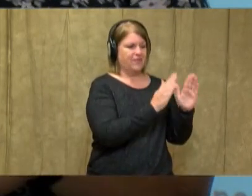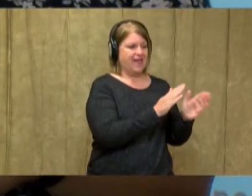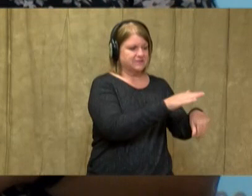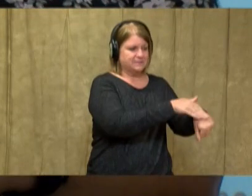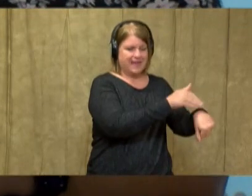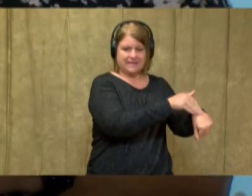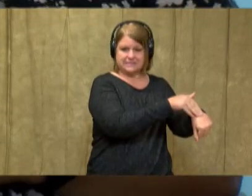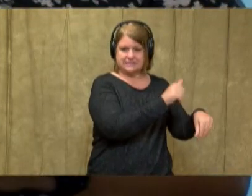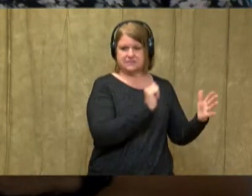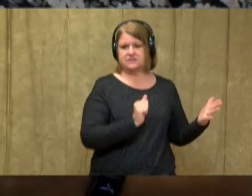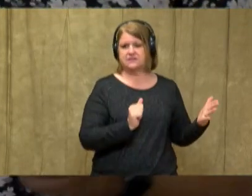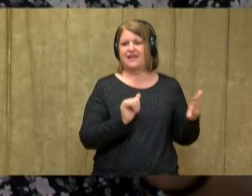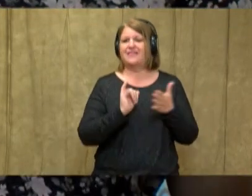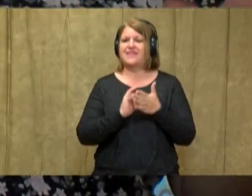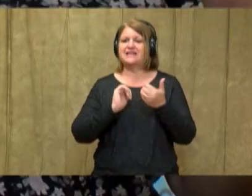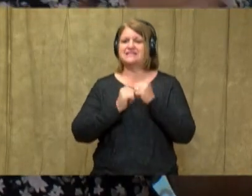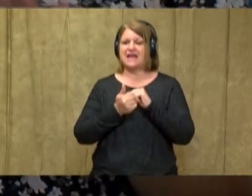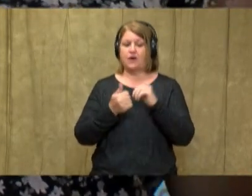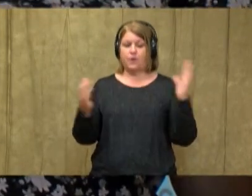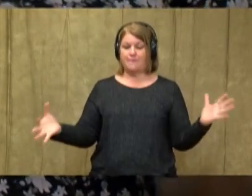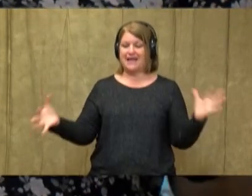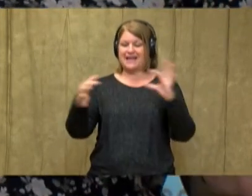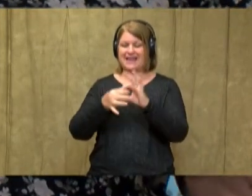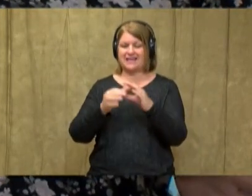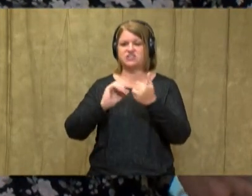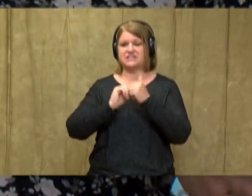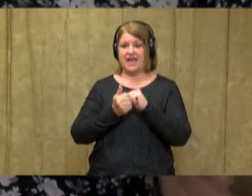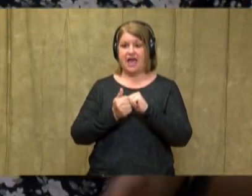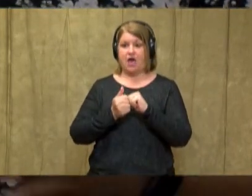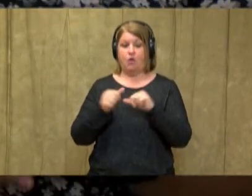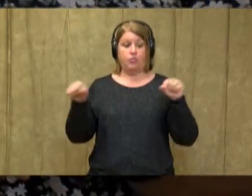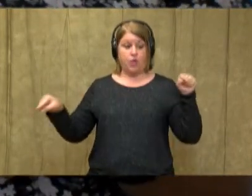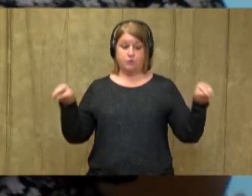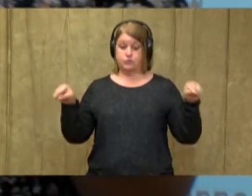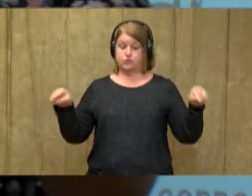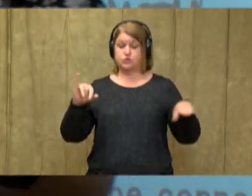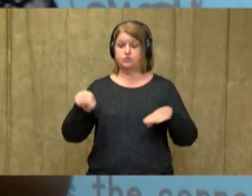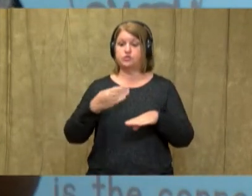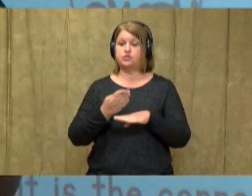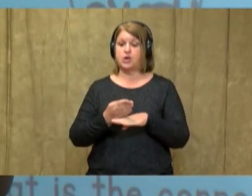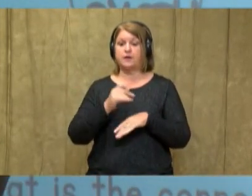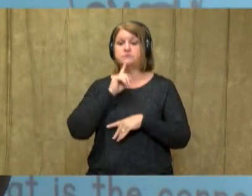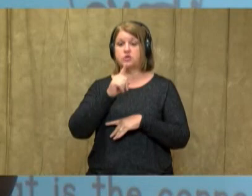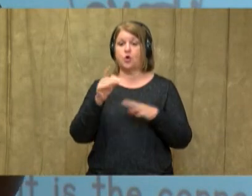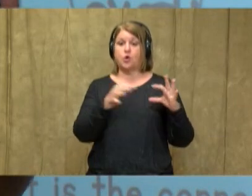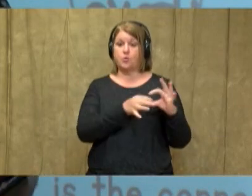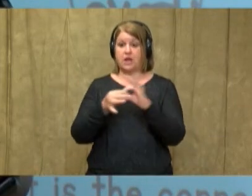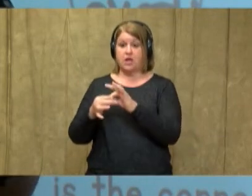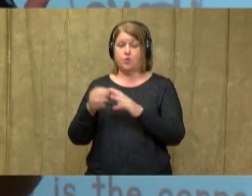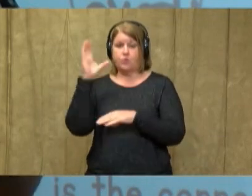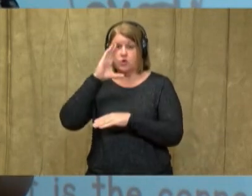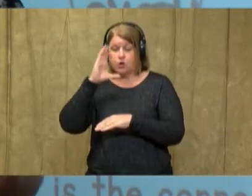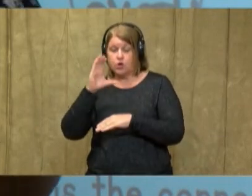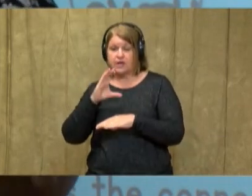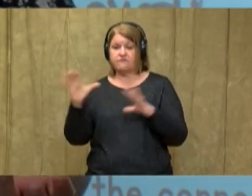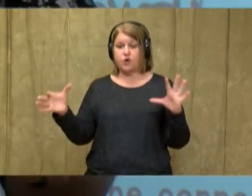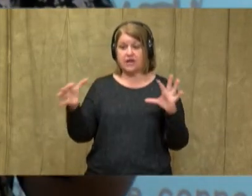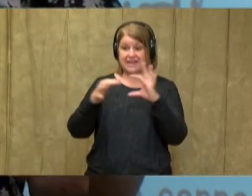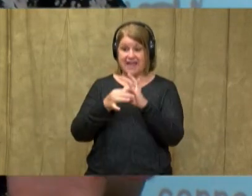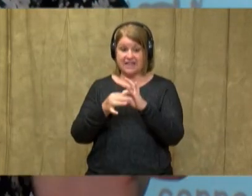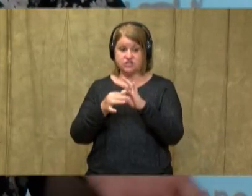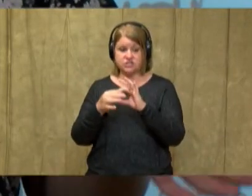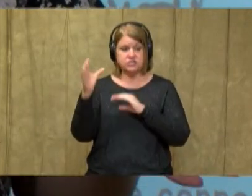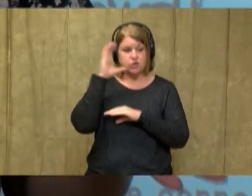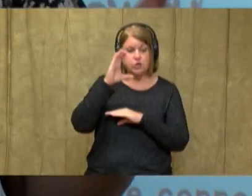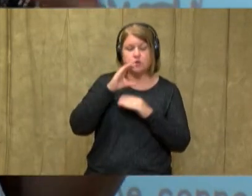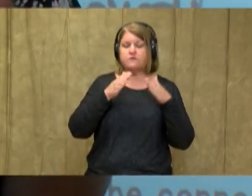make connections of how those two jobs are related. So when you're looking for connections, look for things of ways that